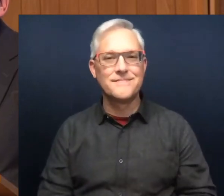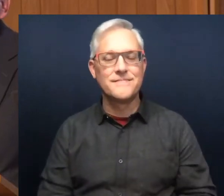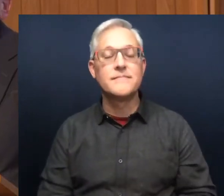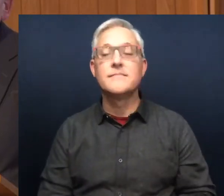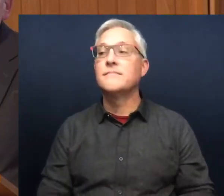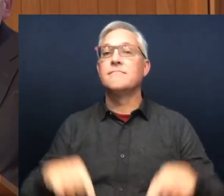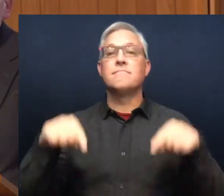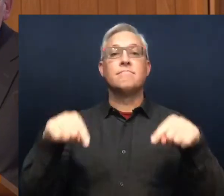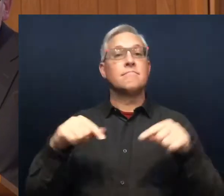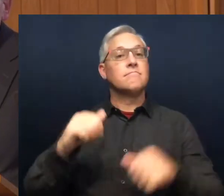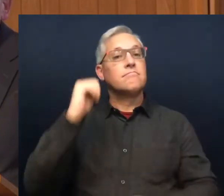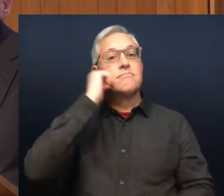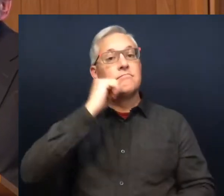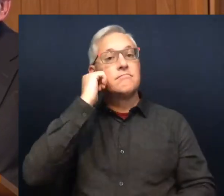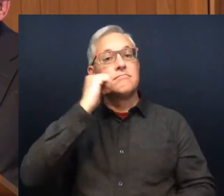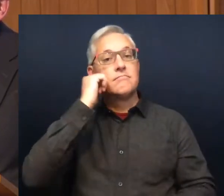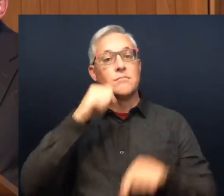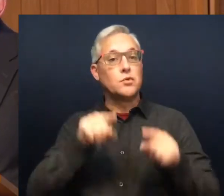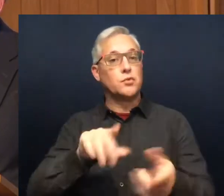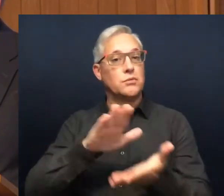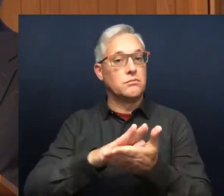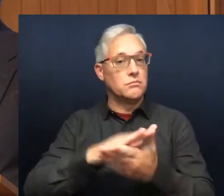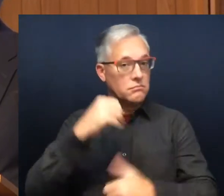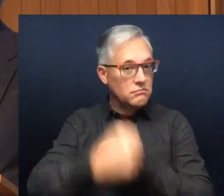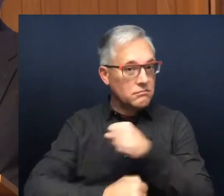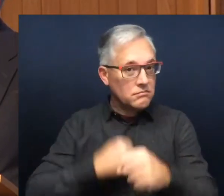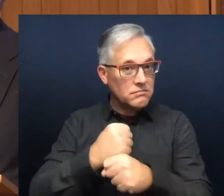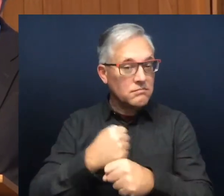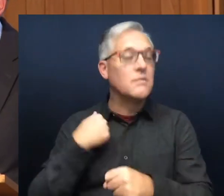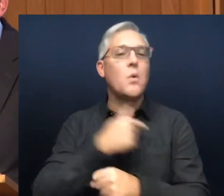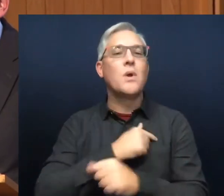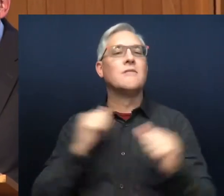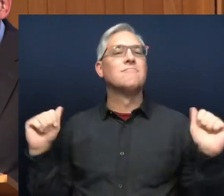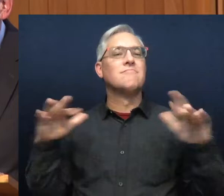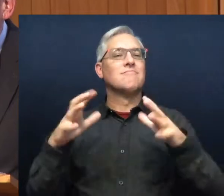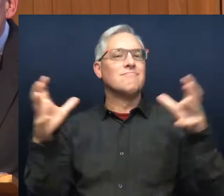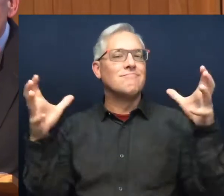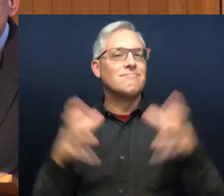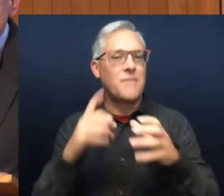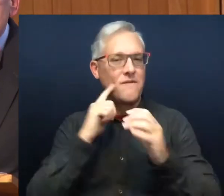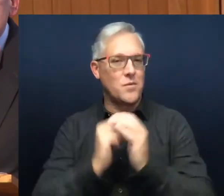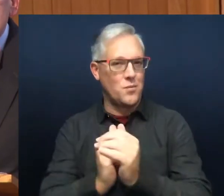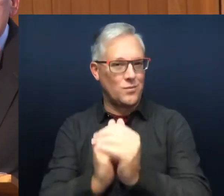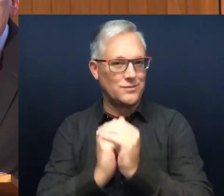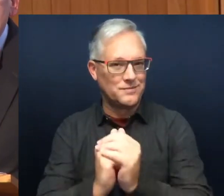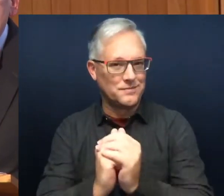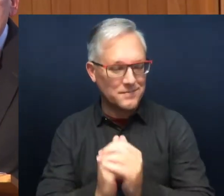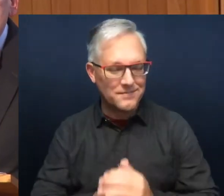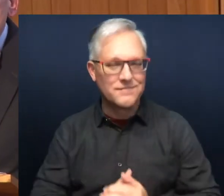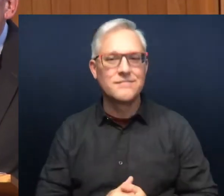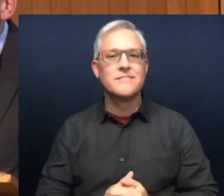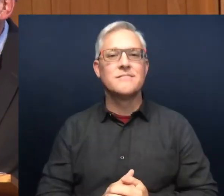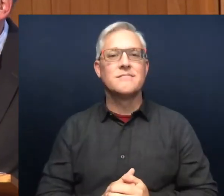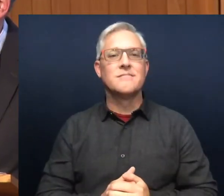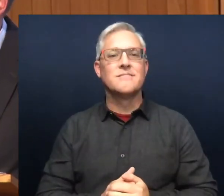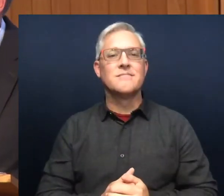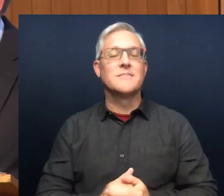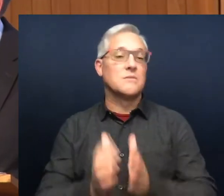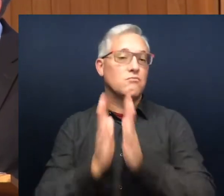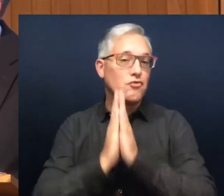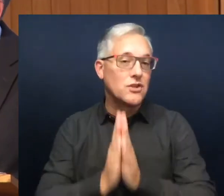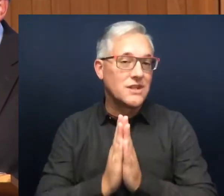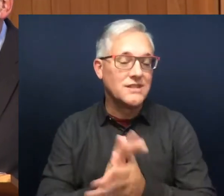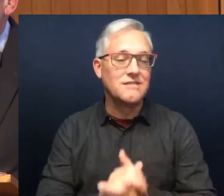a place where each day during the academic year we gather for chapel services, a place where we come together to worship,